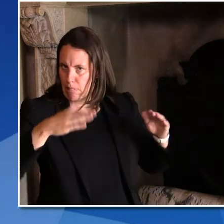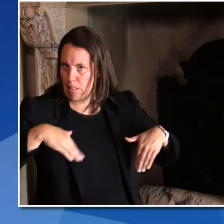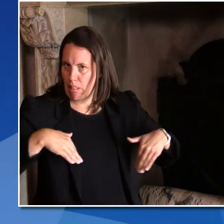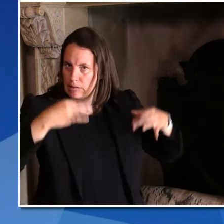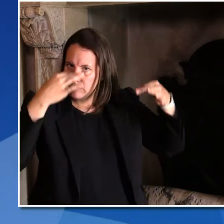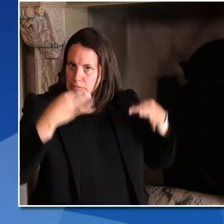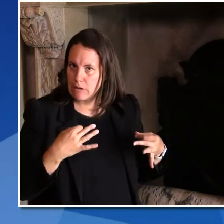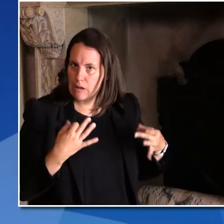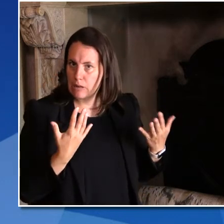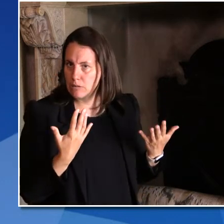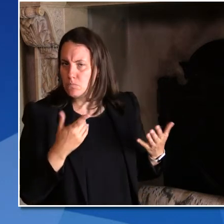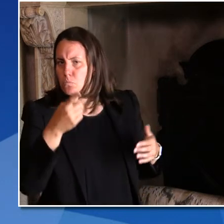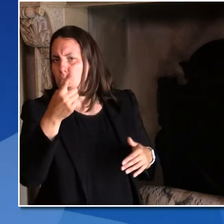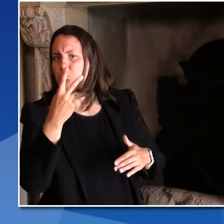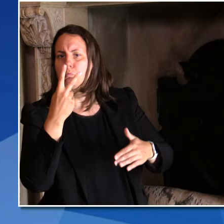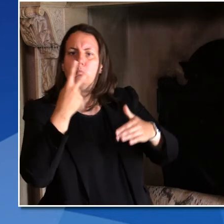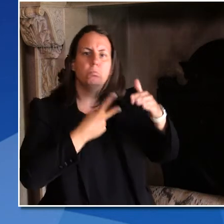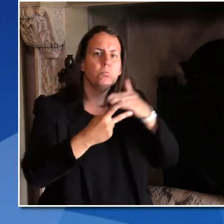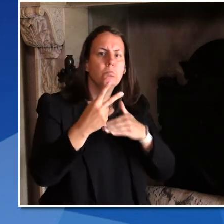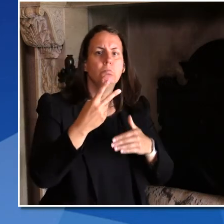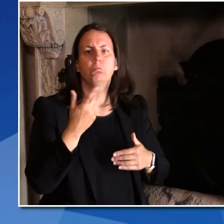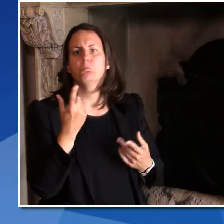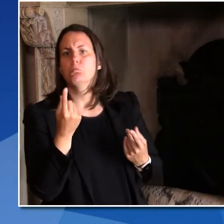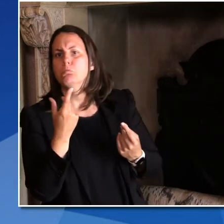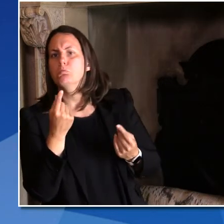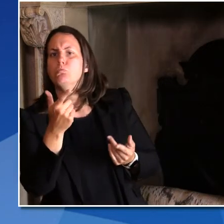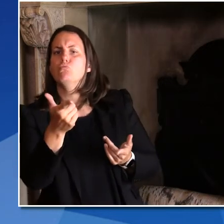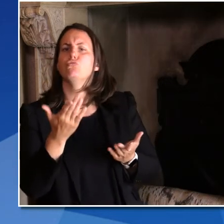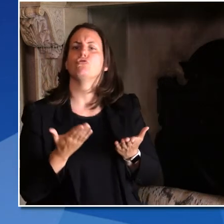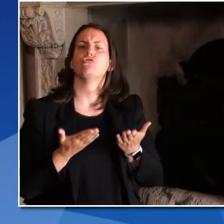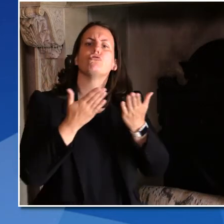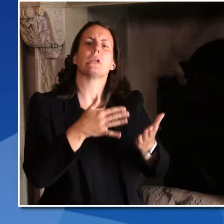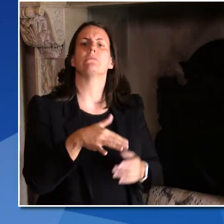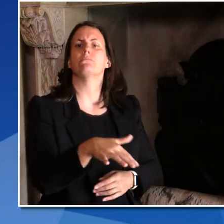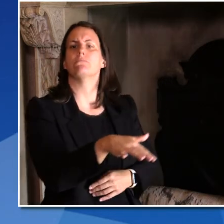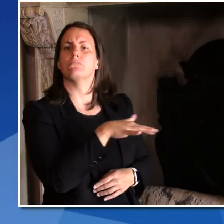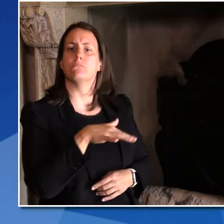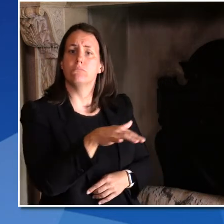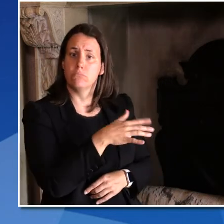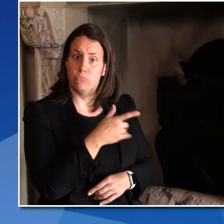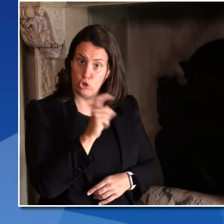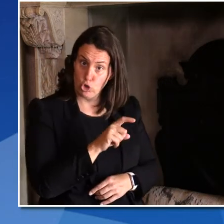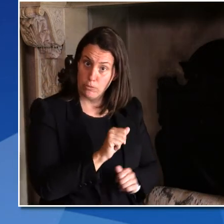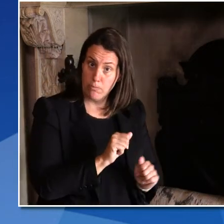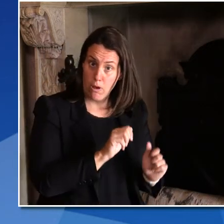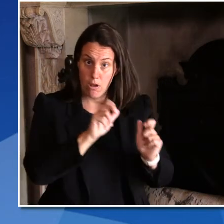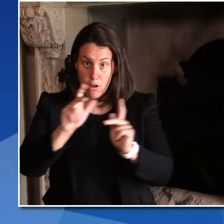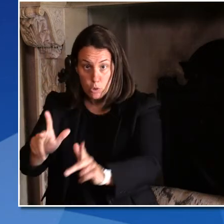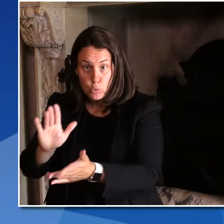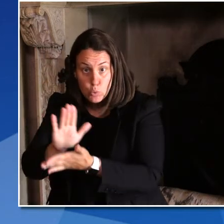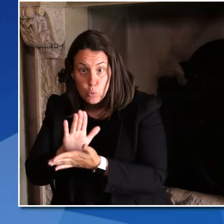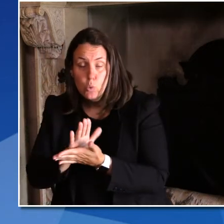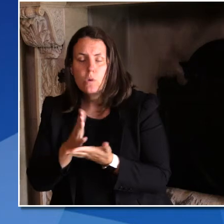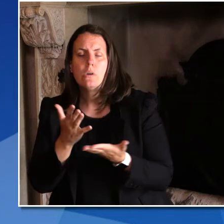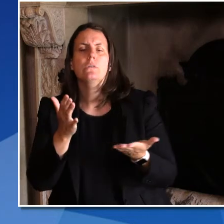possible or advisable for those schools to resume in-person classes?